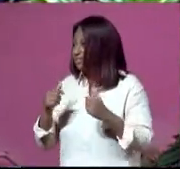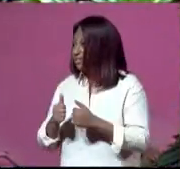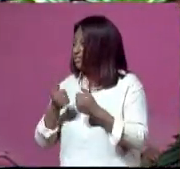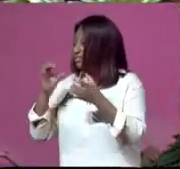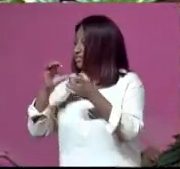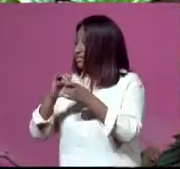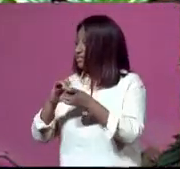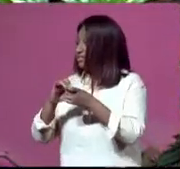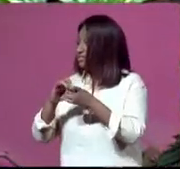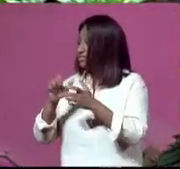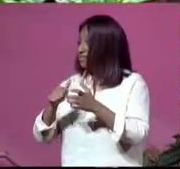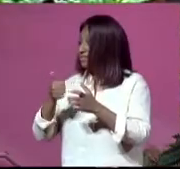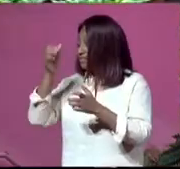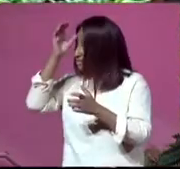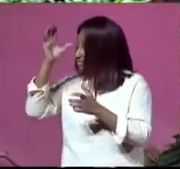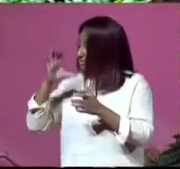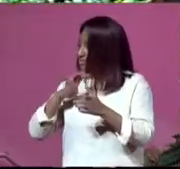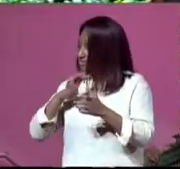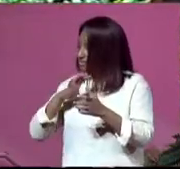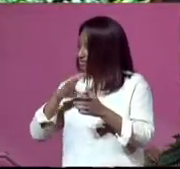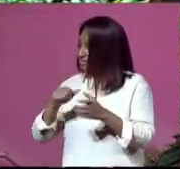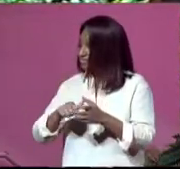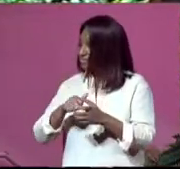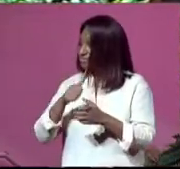was in choices.